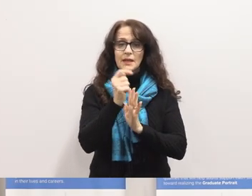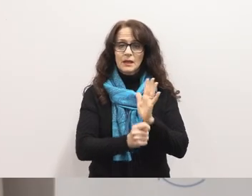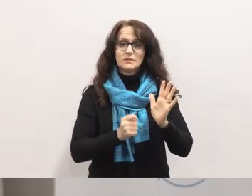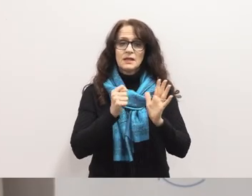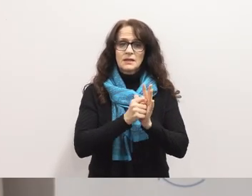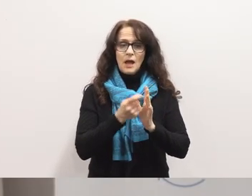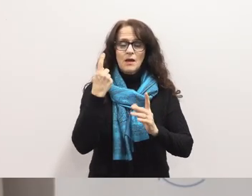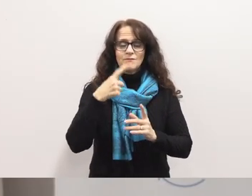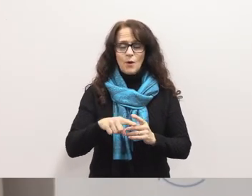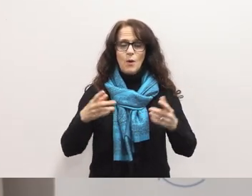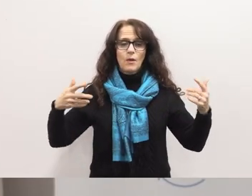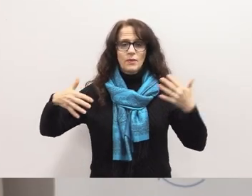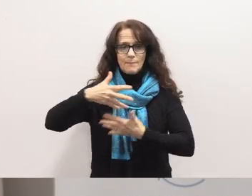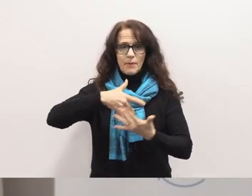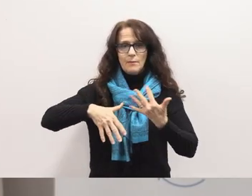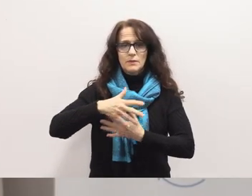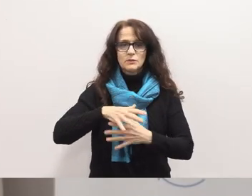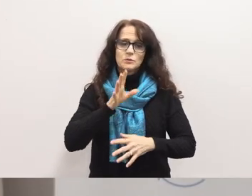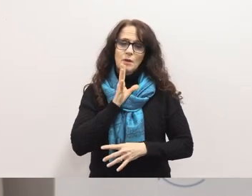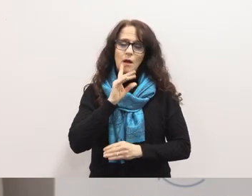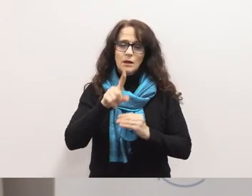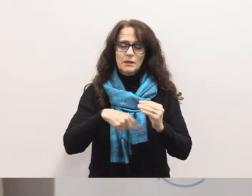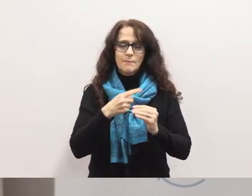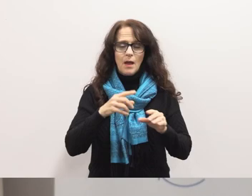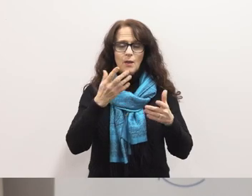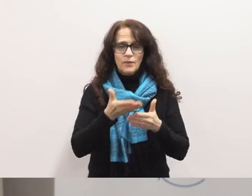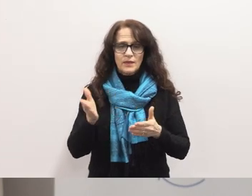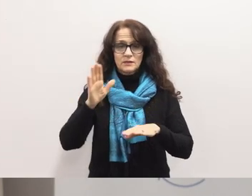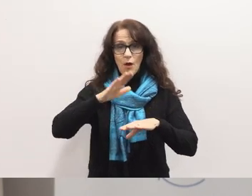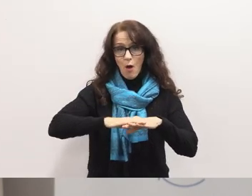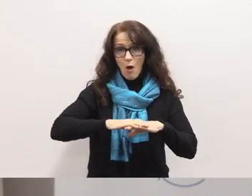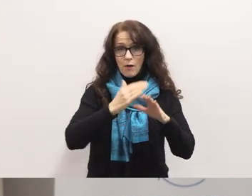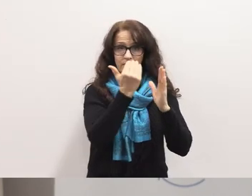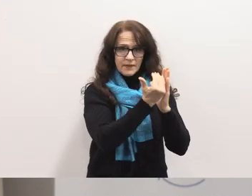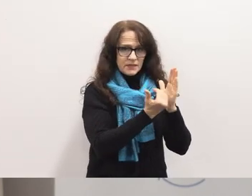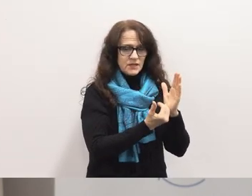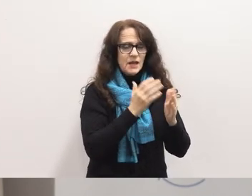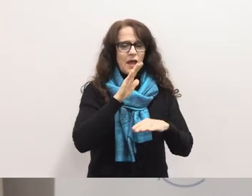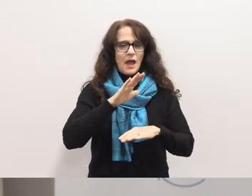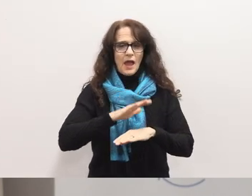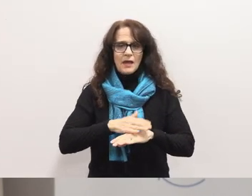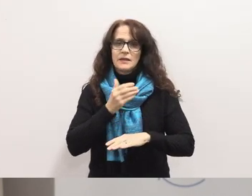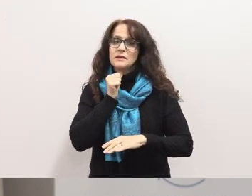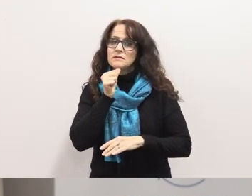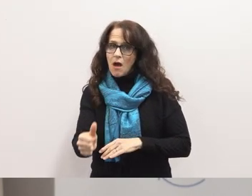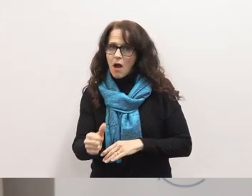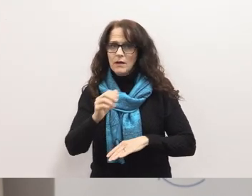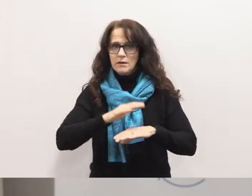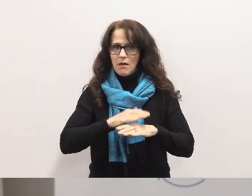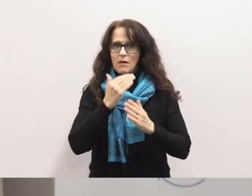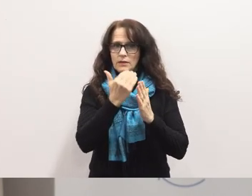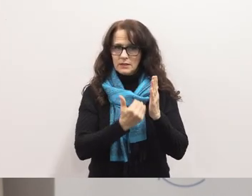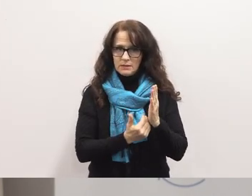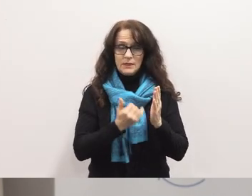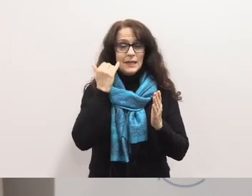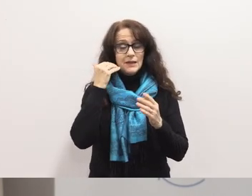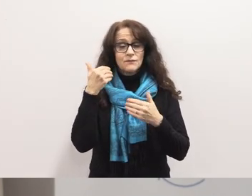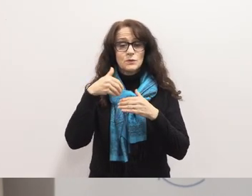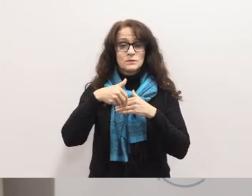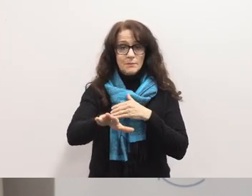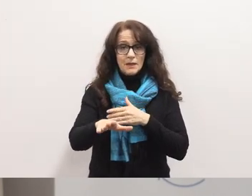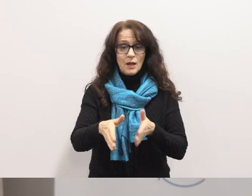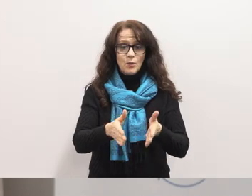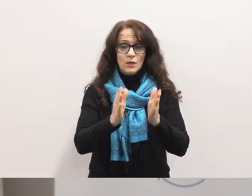to comment on matters on the agenda and matters not on the agenda. For those who have not already submitted a request, we have